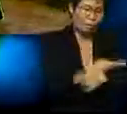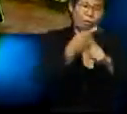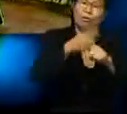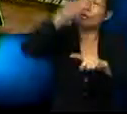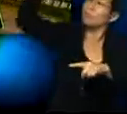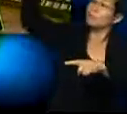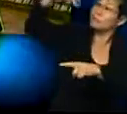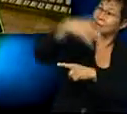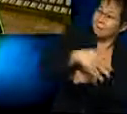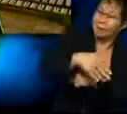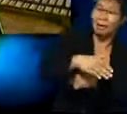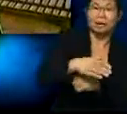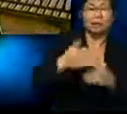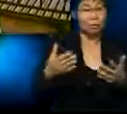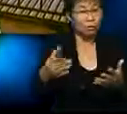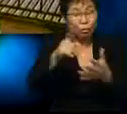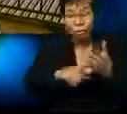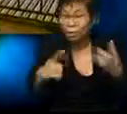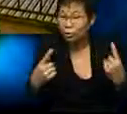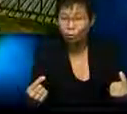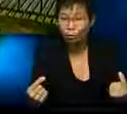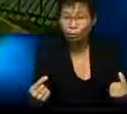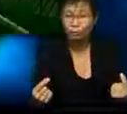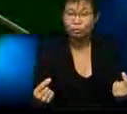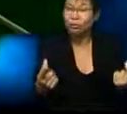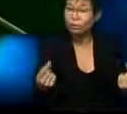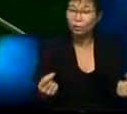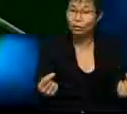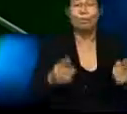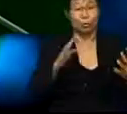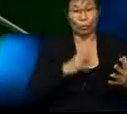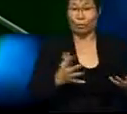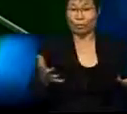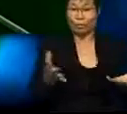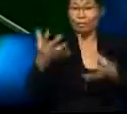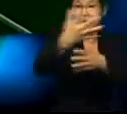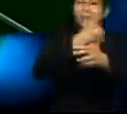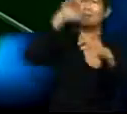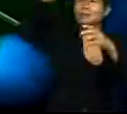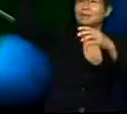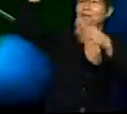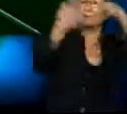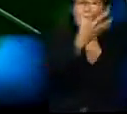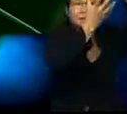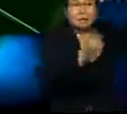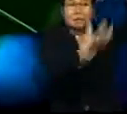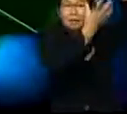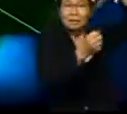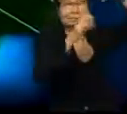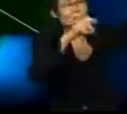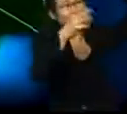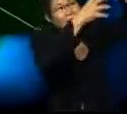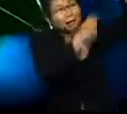sunlight. So what does it do? Well, it captures sunlight on a bright sunny day